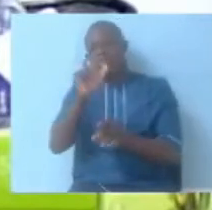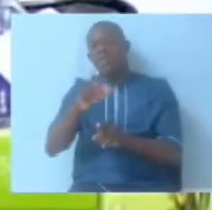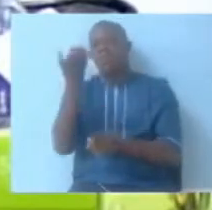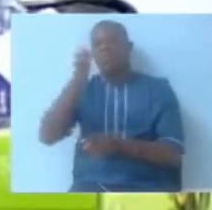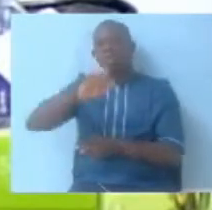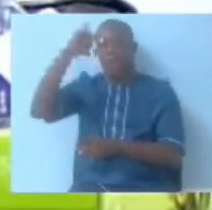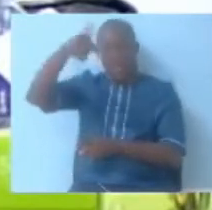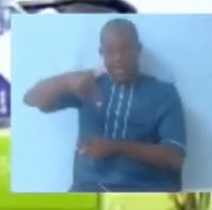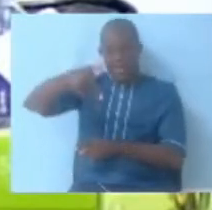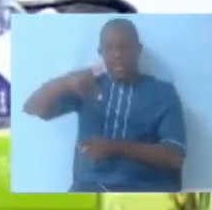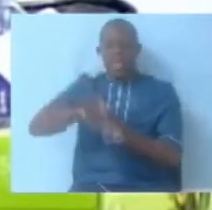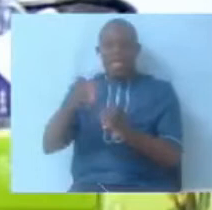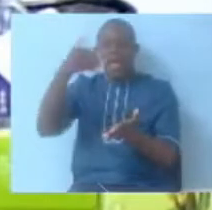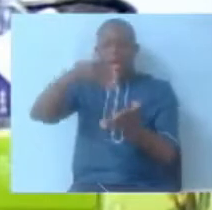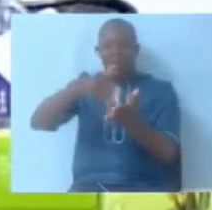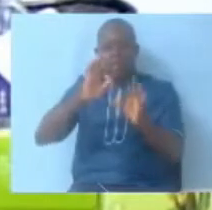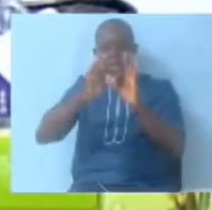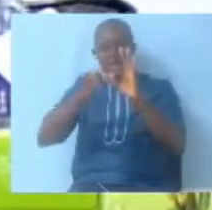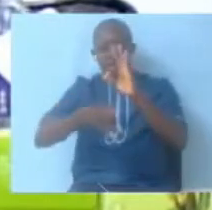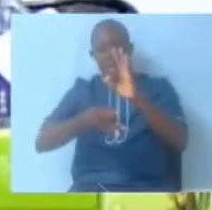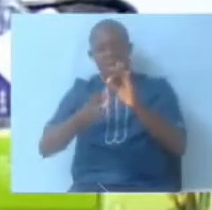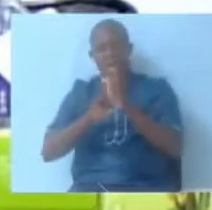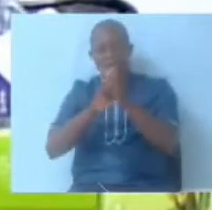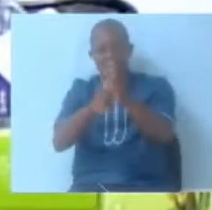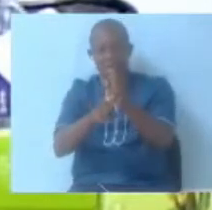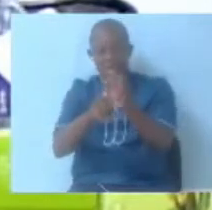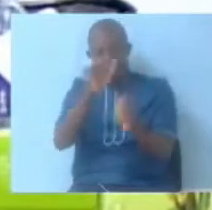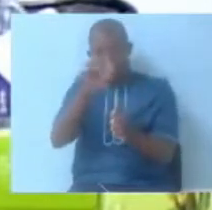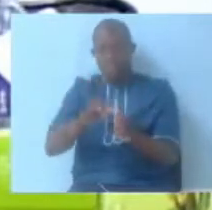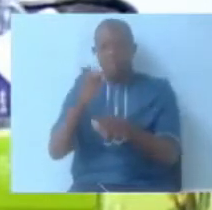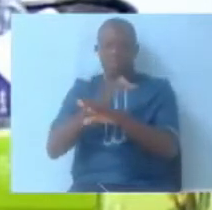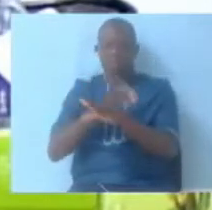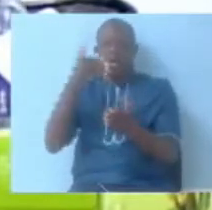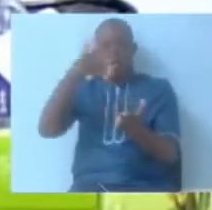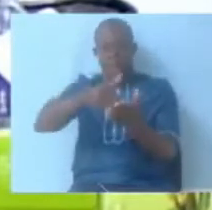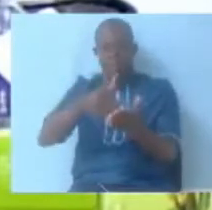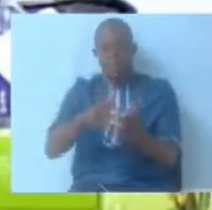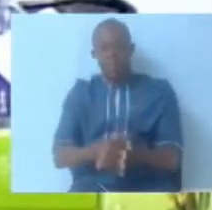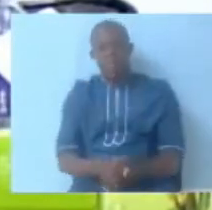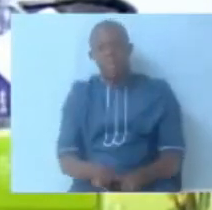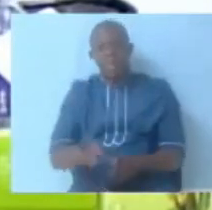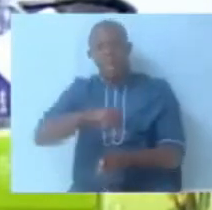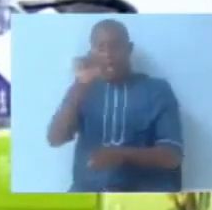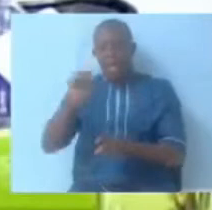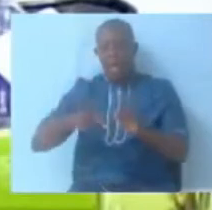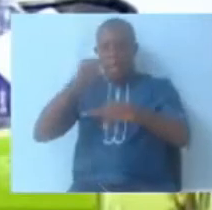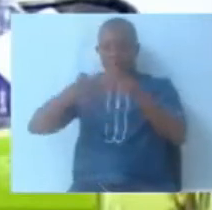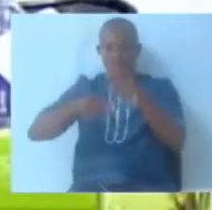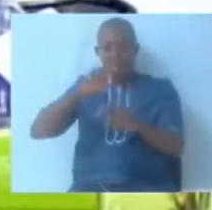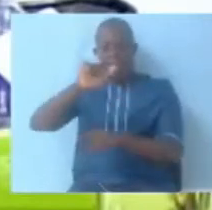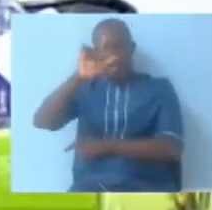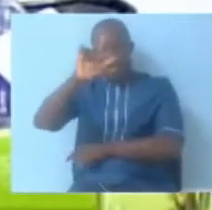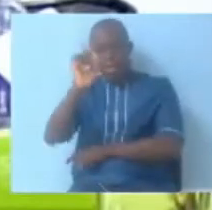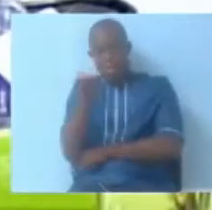oleti. Came here on technical assistance. Na tajang nyinkam ma prae ma koiro tamandi do kola karol. Al-Ghali came after him. Al-Ghali